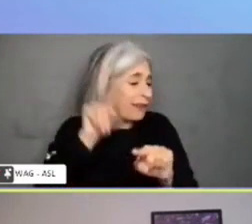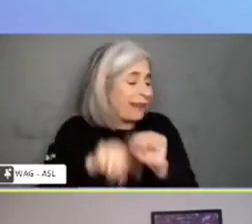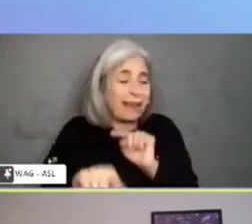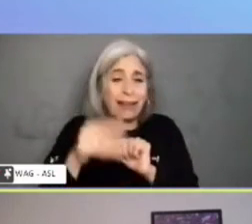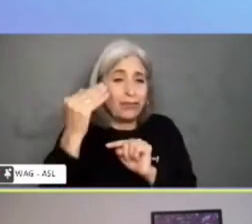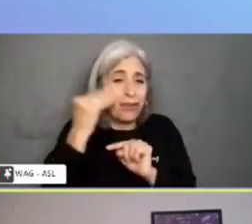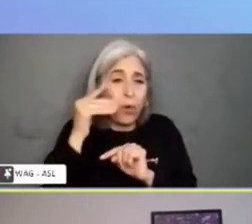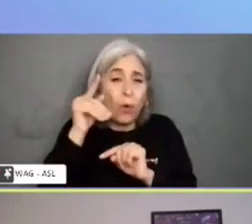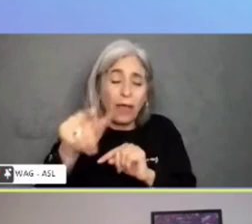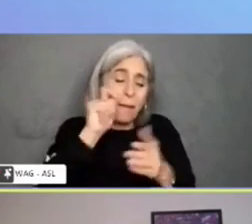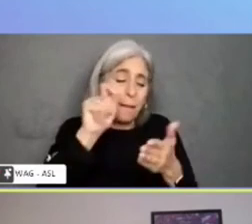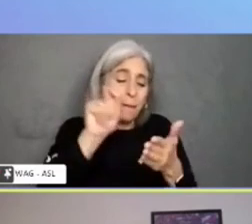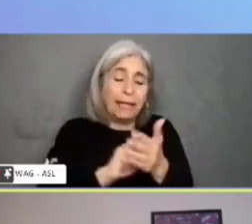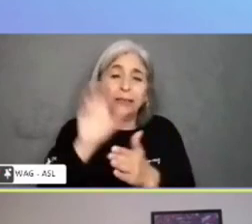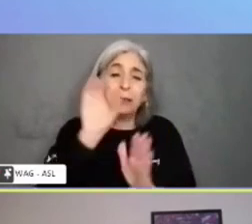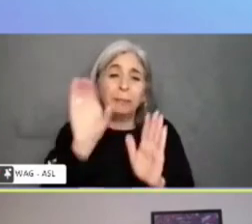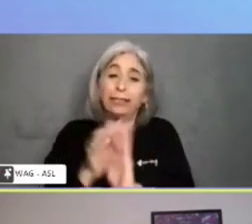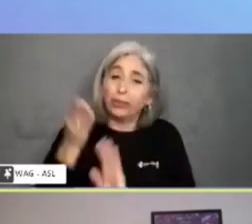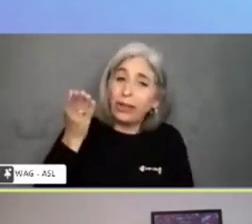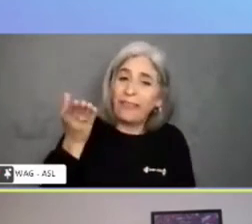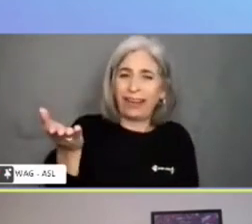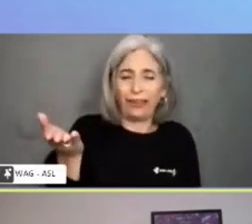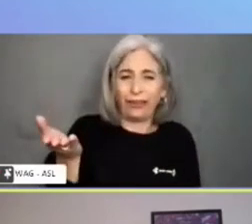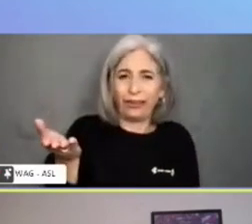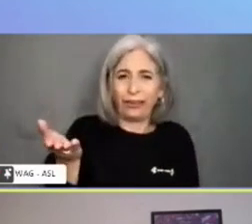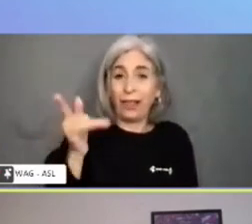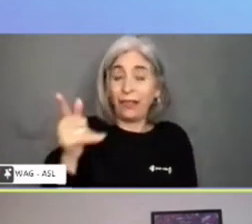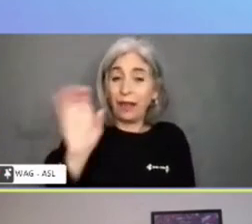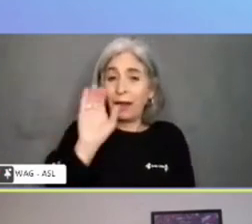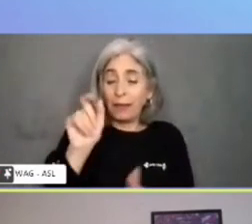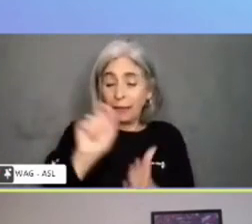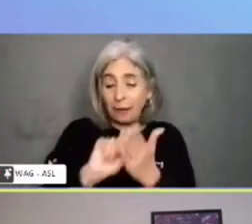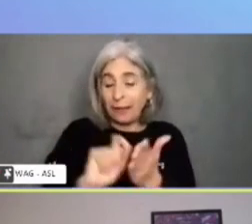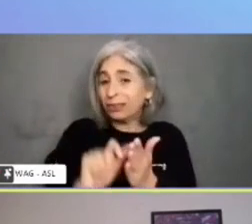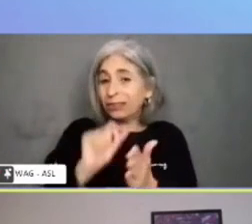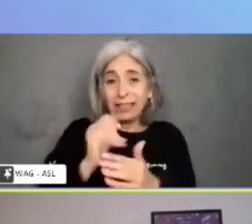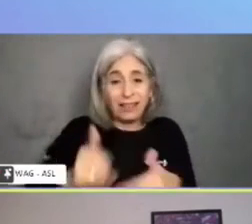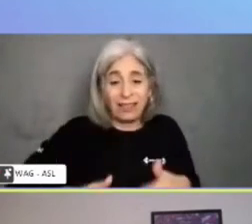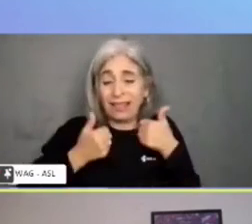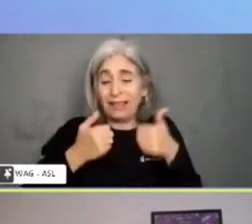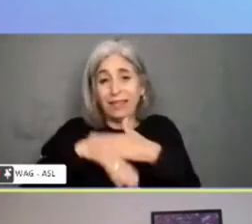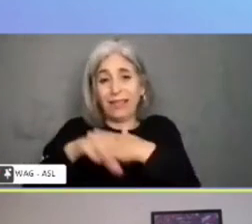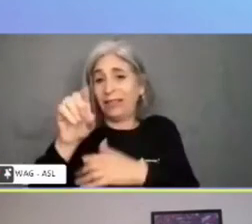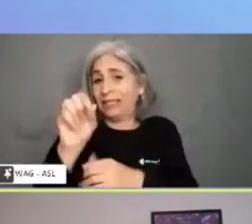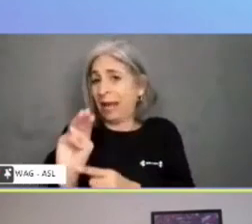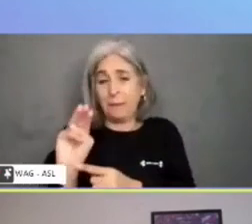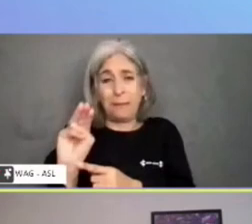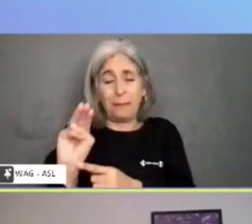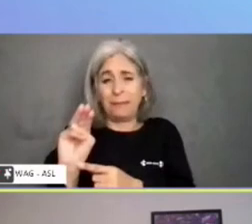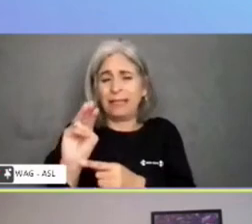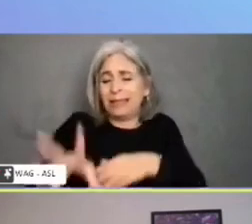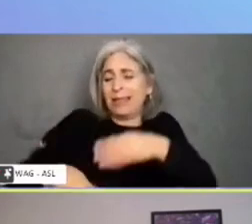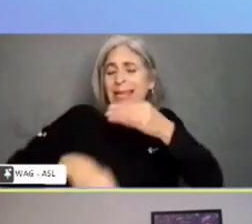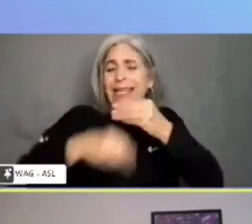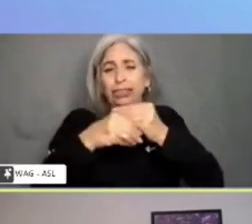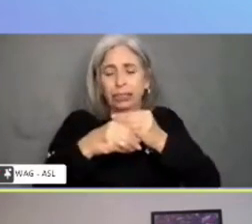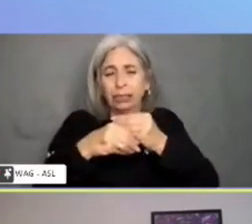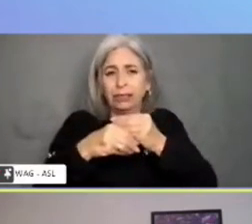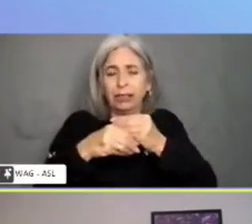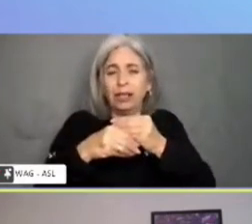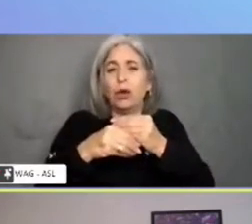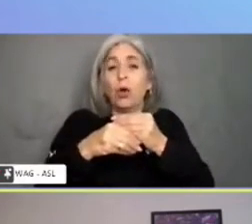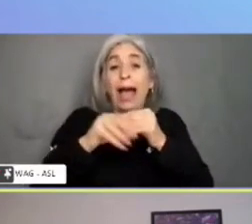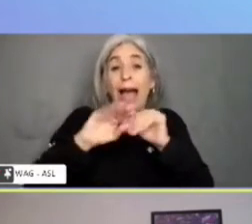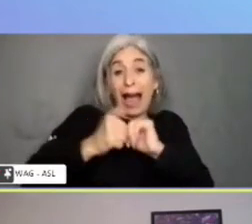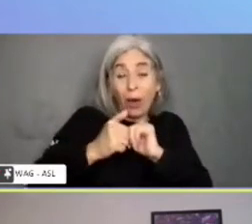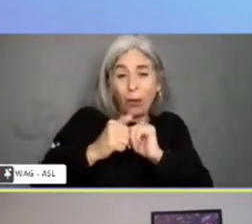is there, right? This pencil does not exist in the DOM. It is purely an addition by way of CSS.